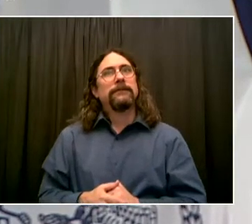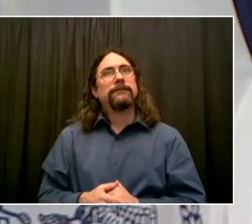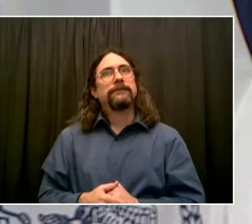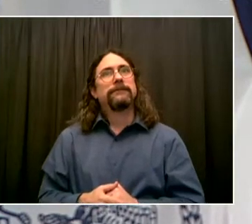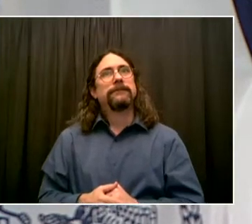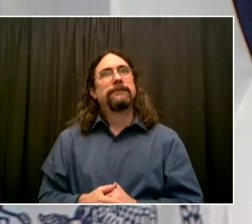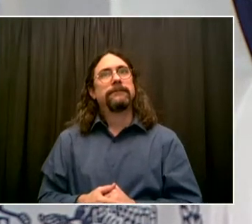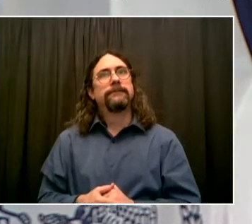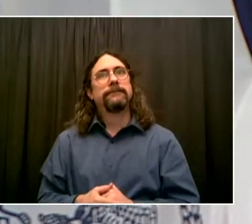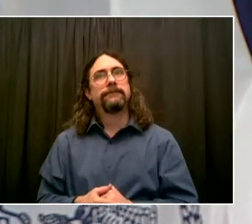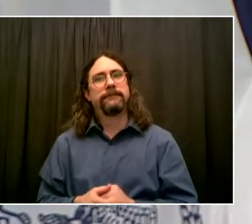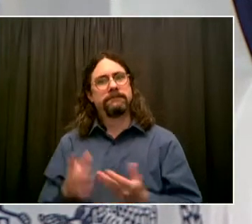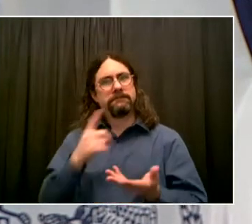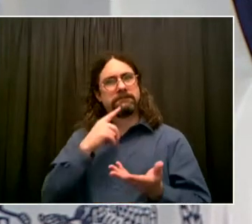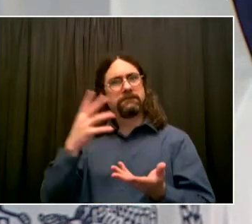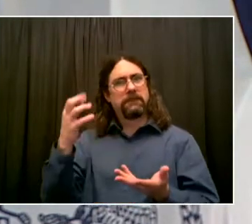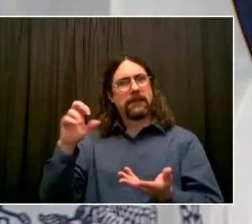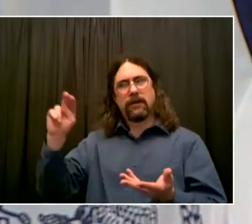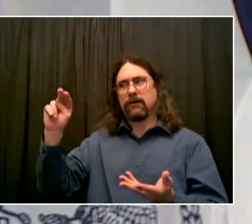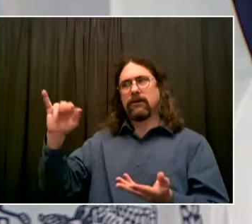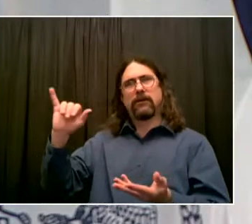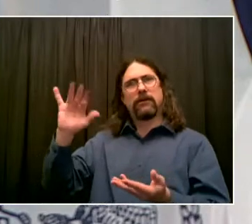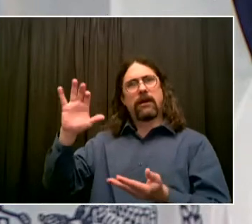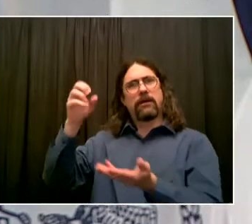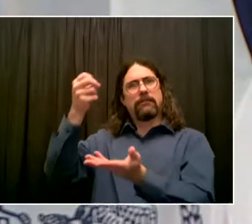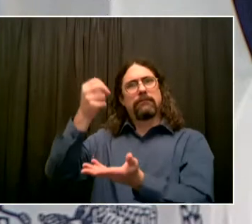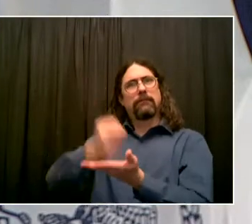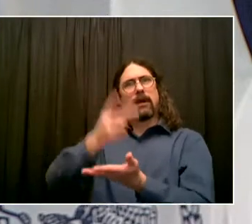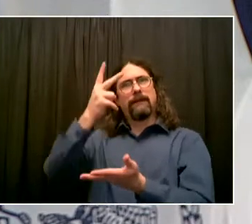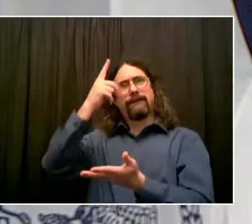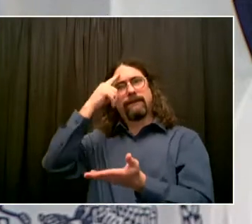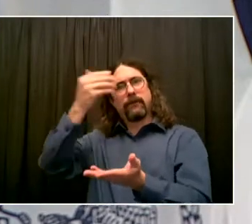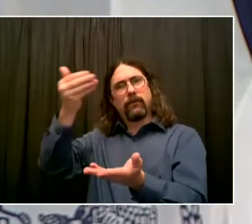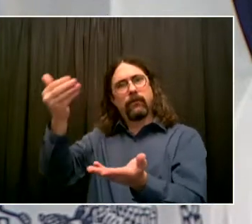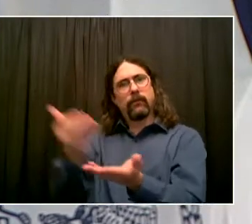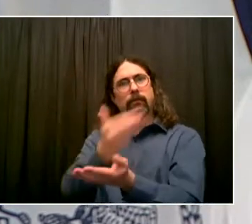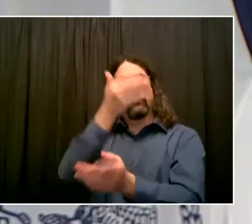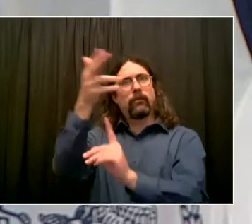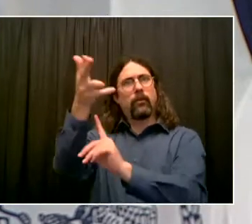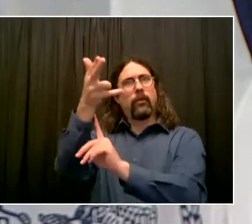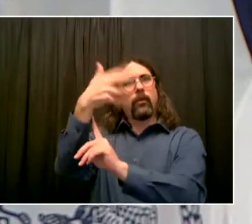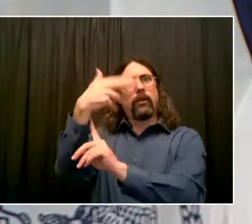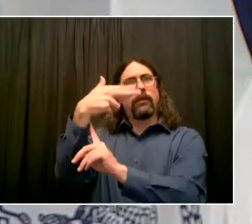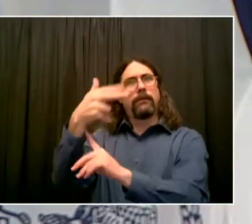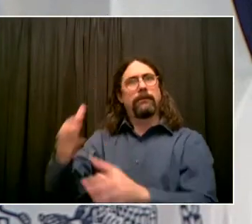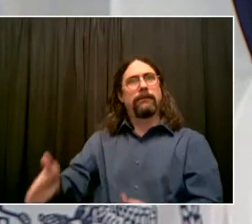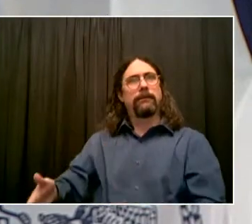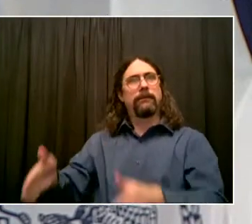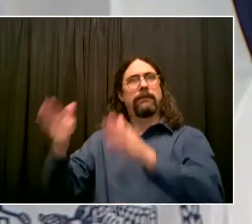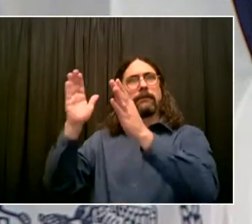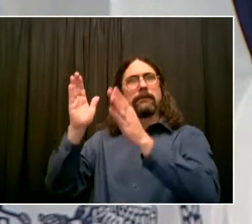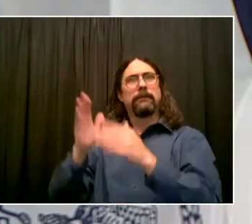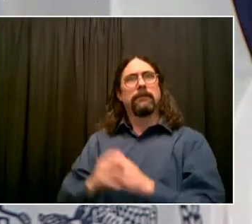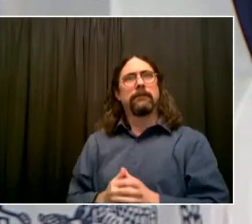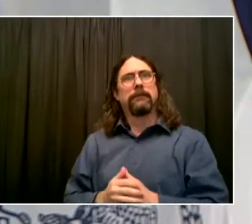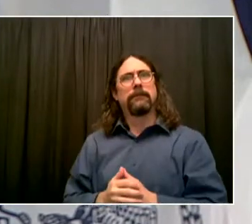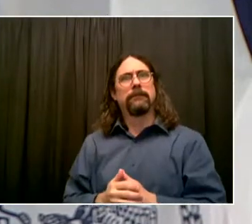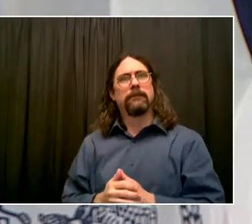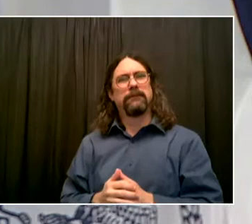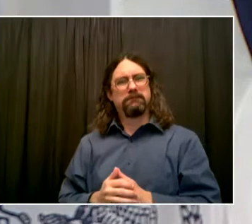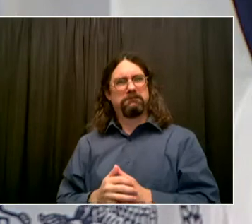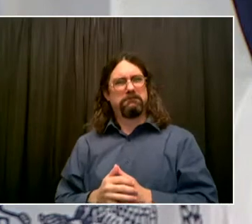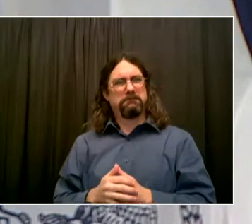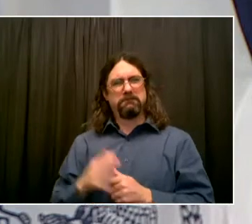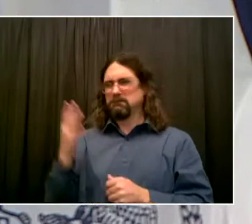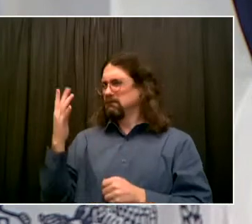reported that the Hotel Trades Council spent $440,000 on your presidential campaign. Well, if you look at the history, Ruvain,